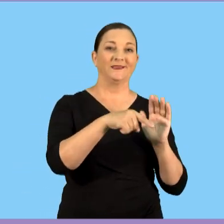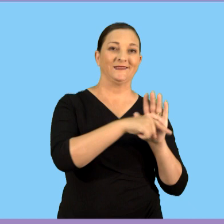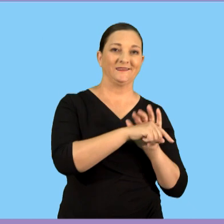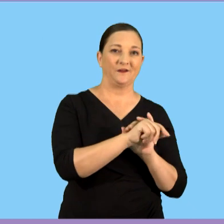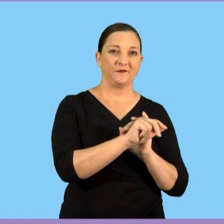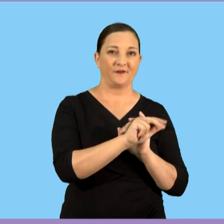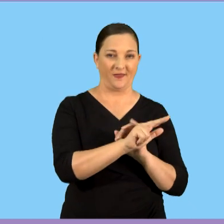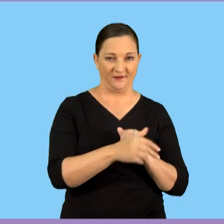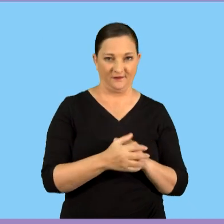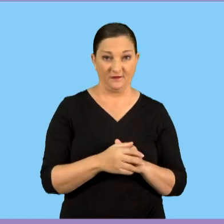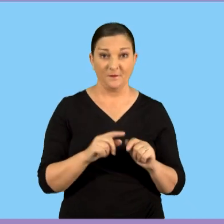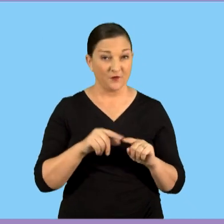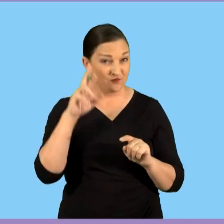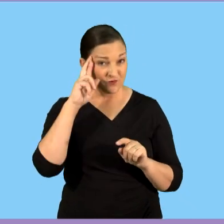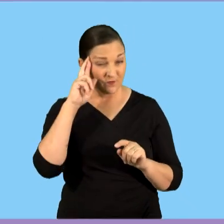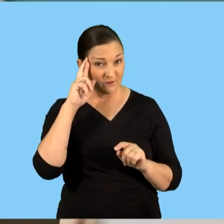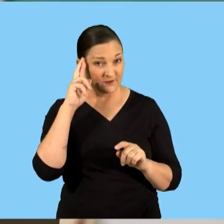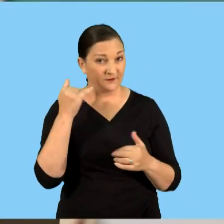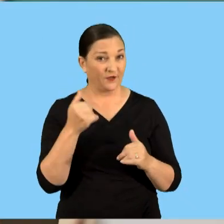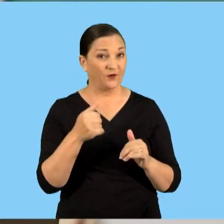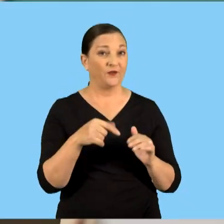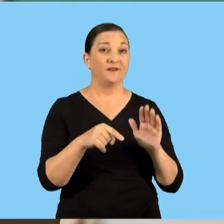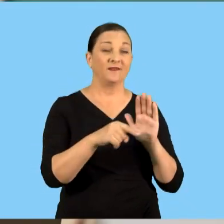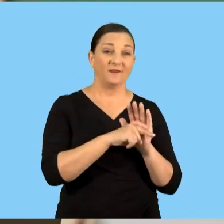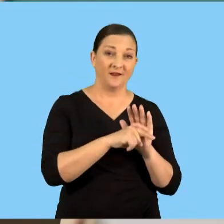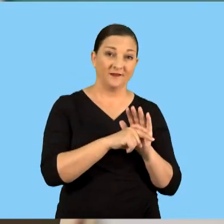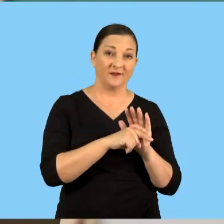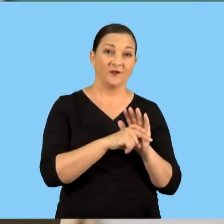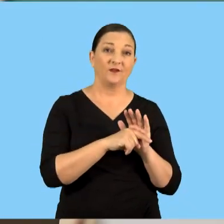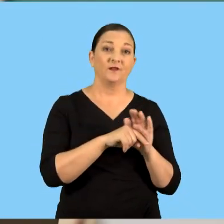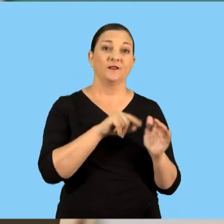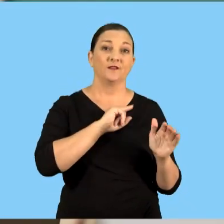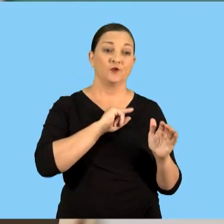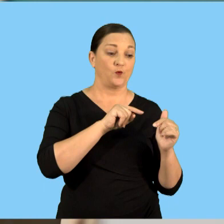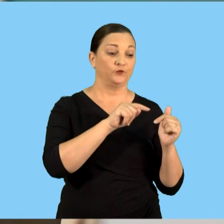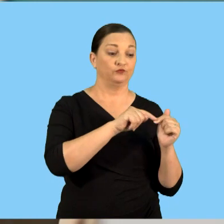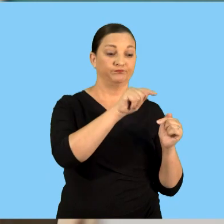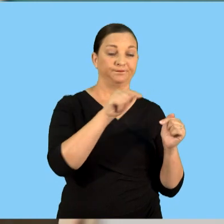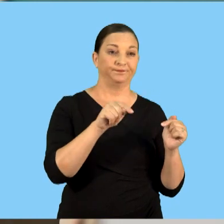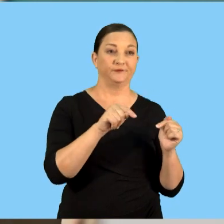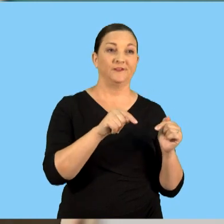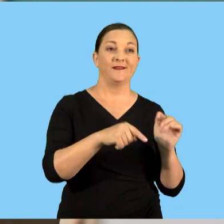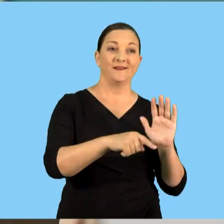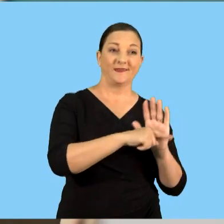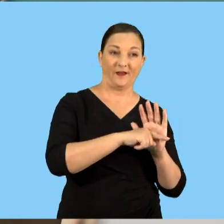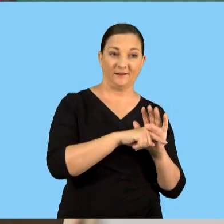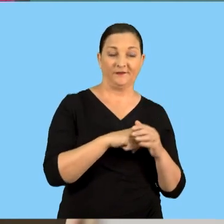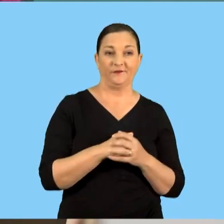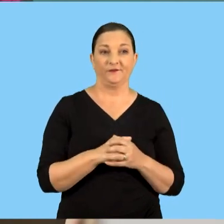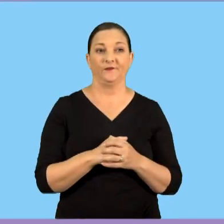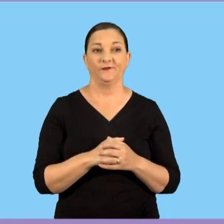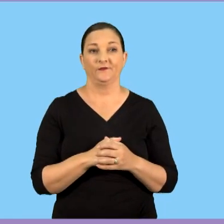the cube root of negative 8. Now remember again, a negative cube number produces a negative square